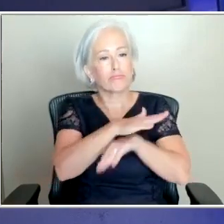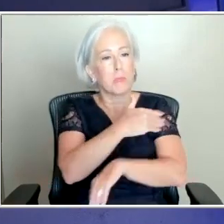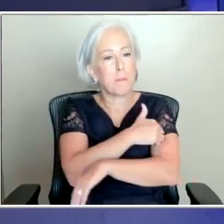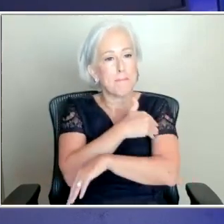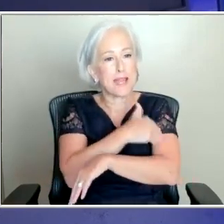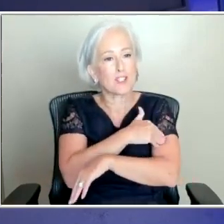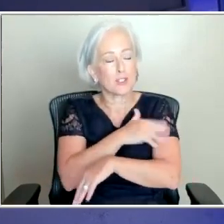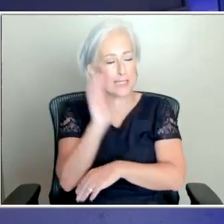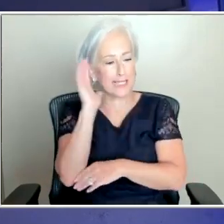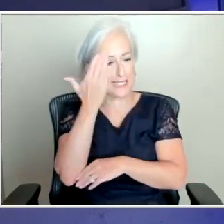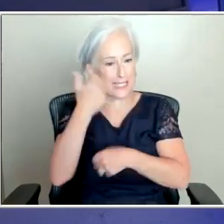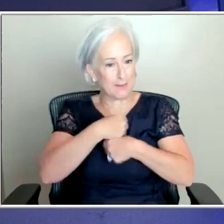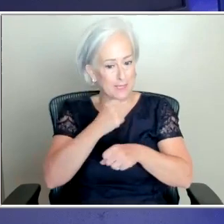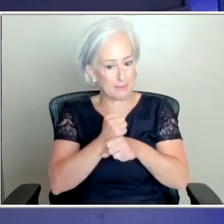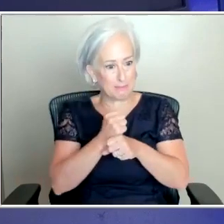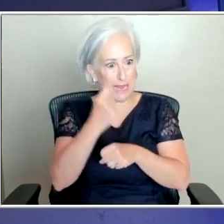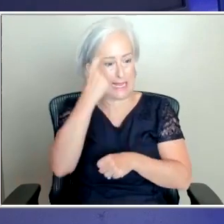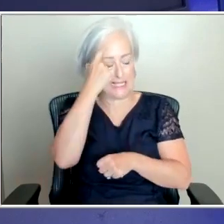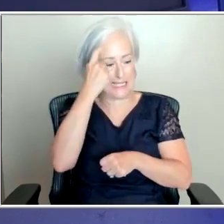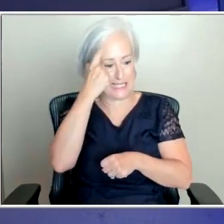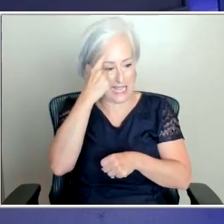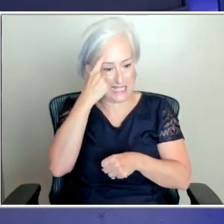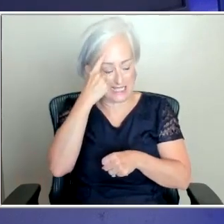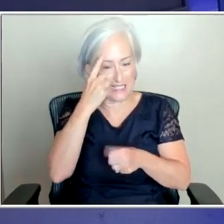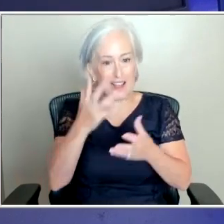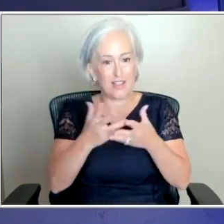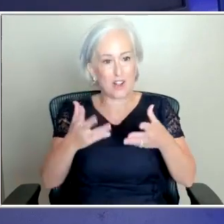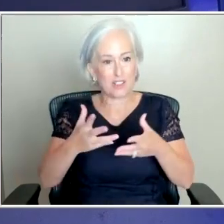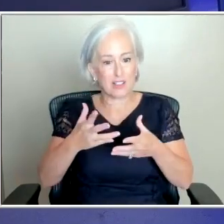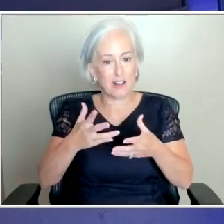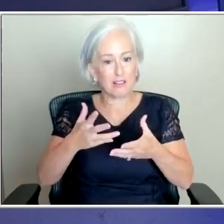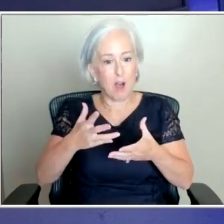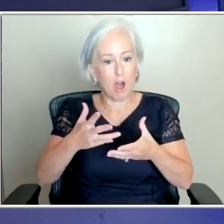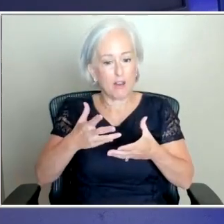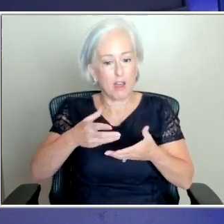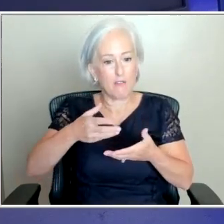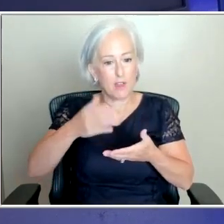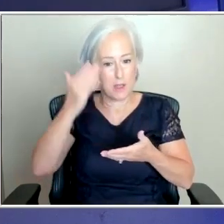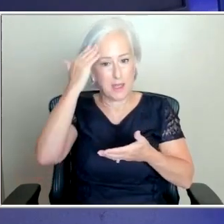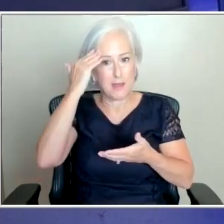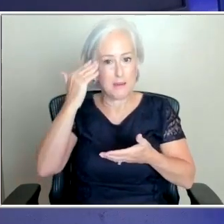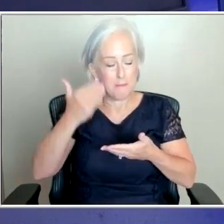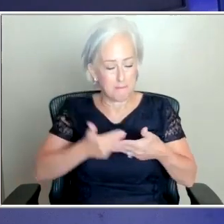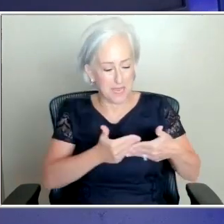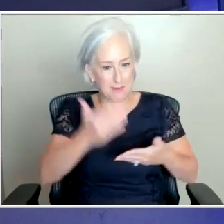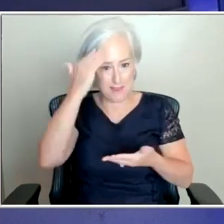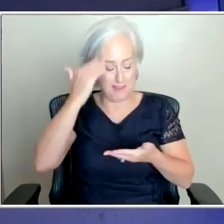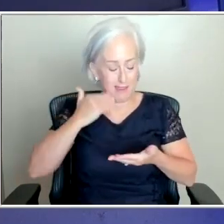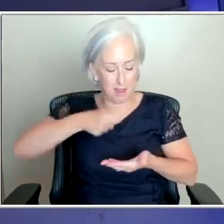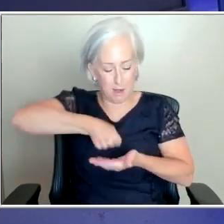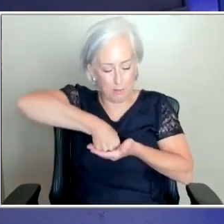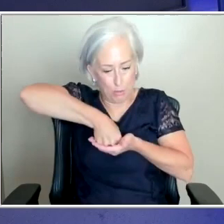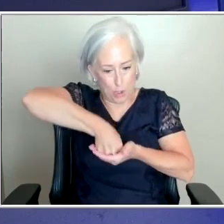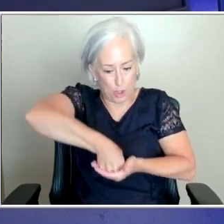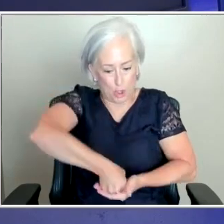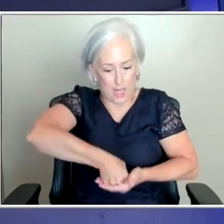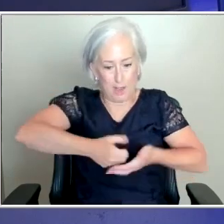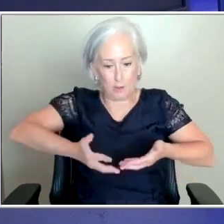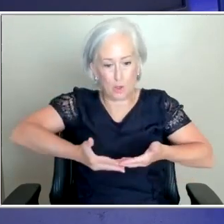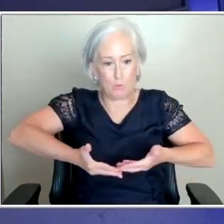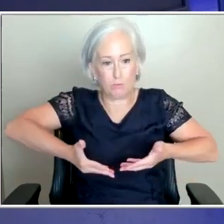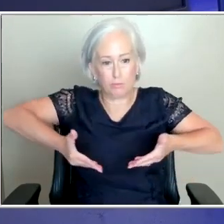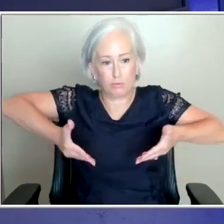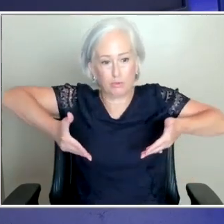old baby hanging down there, so putting pressure. Yes. And in my mind, I'm thinking it's stretching out the muscle. Is that really what's happening?